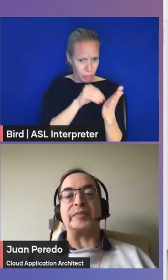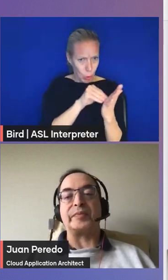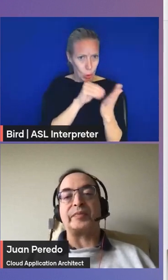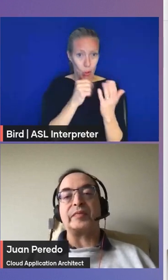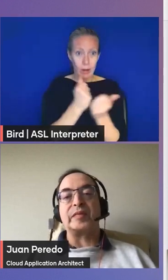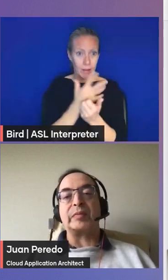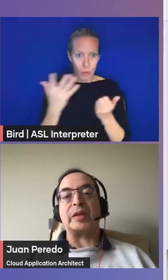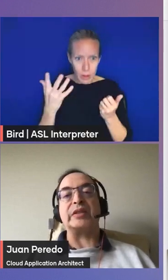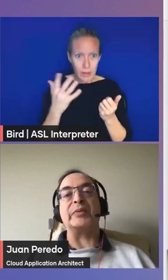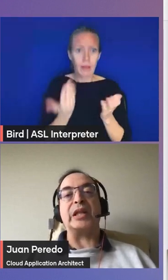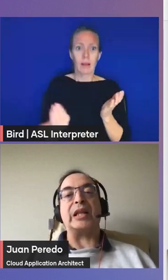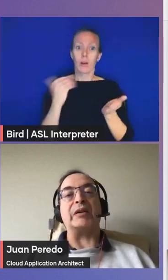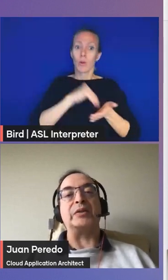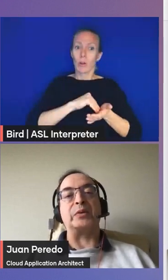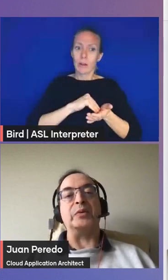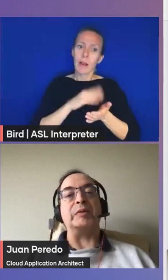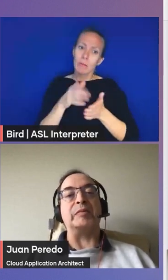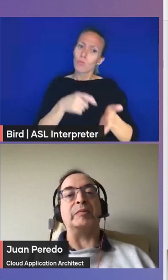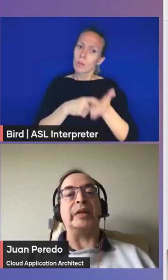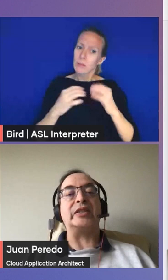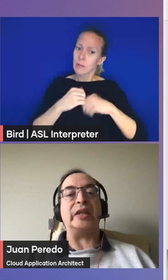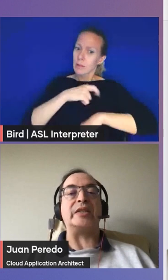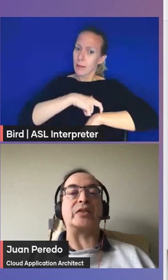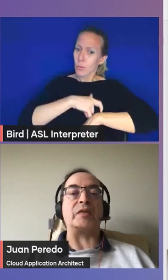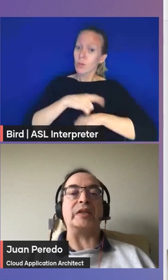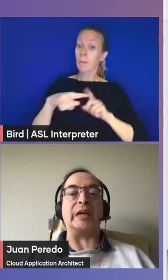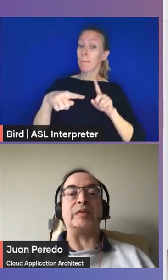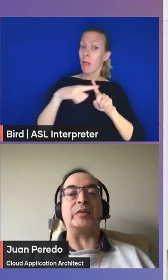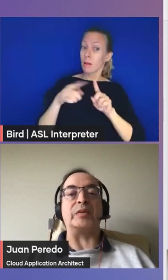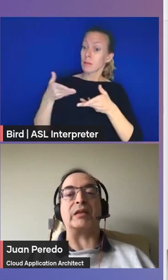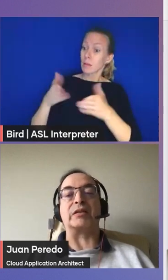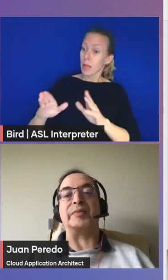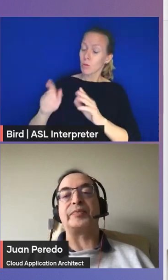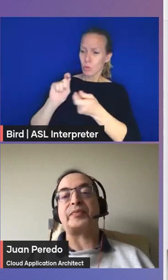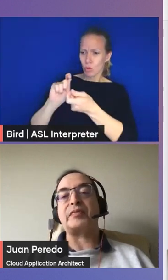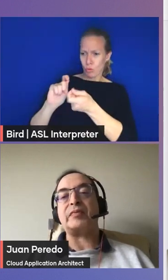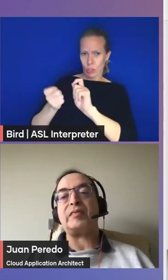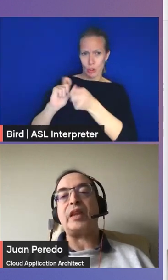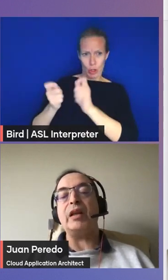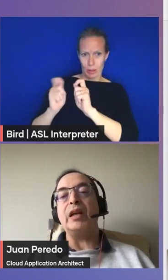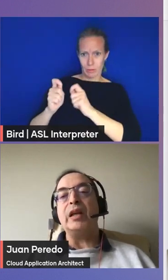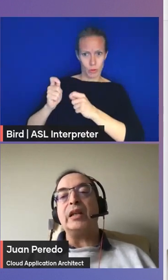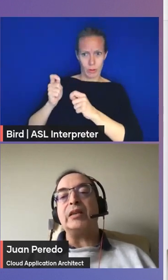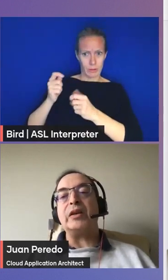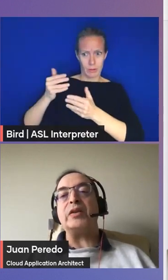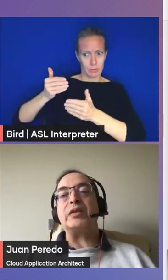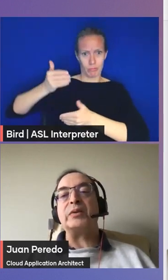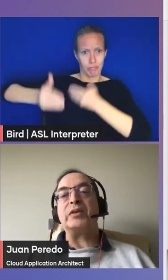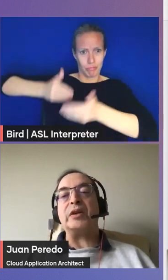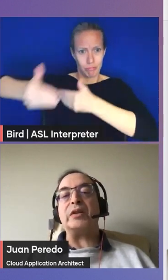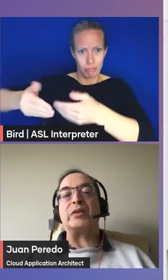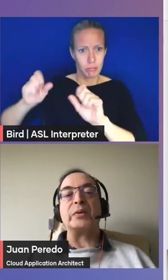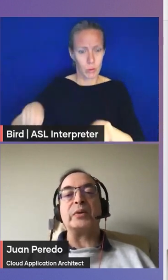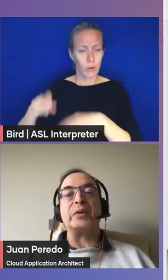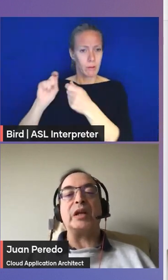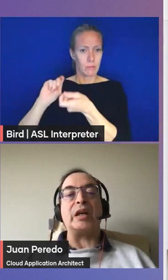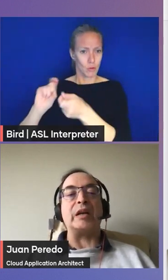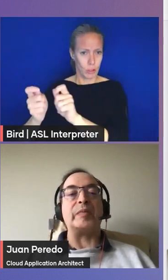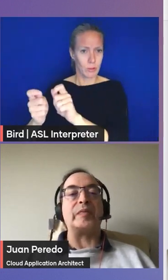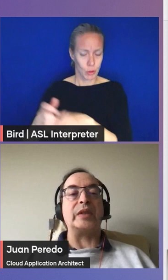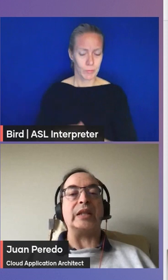cluster. Plus, it will allow you to make changes over time to that cluster. The other